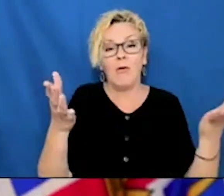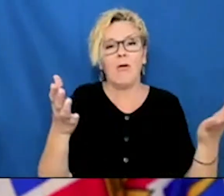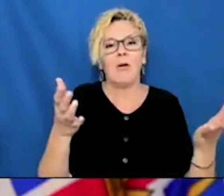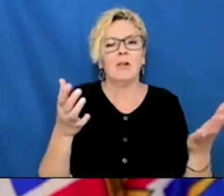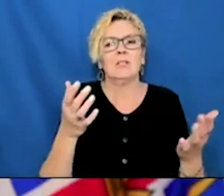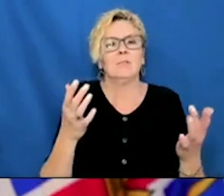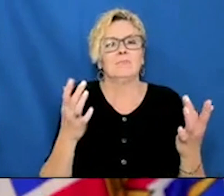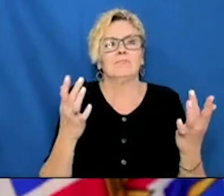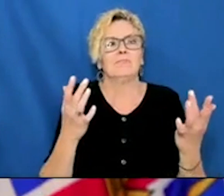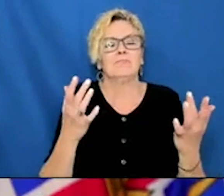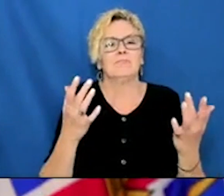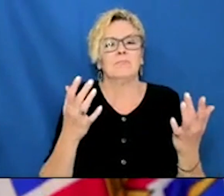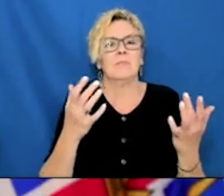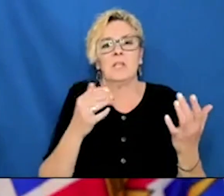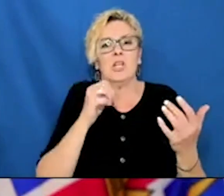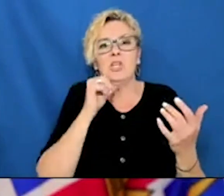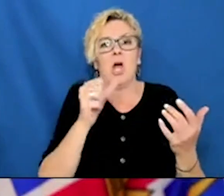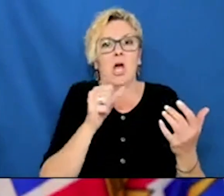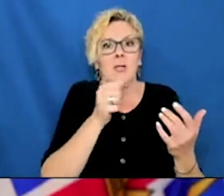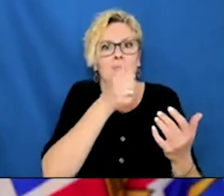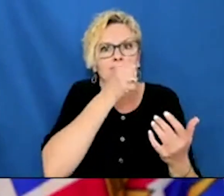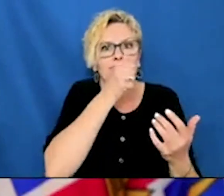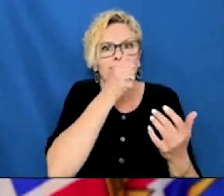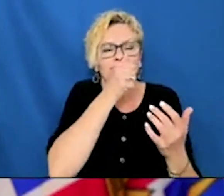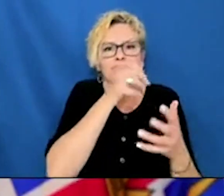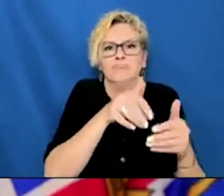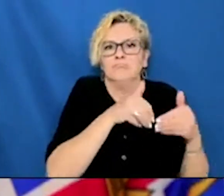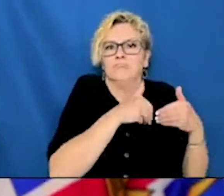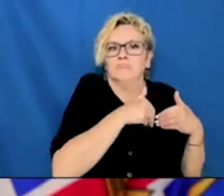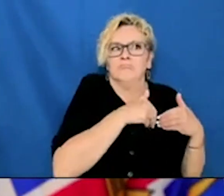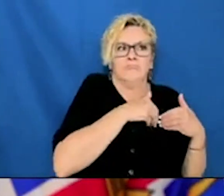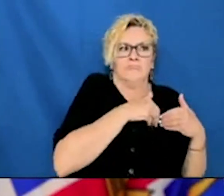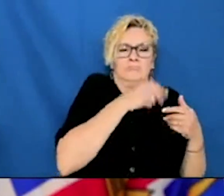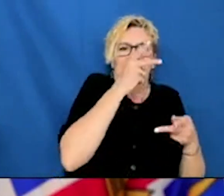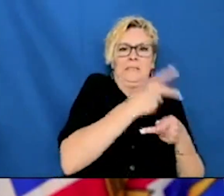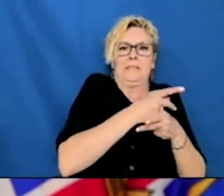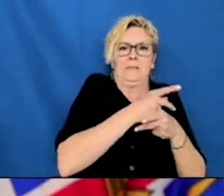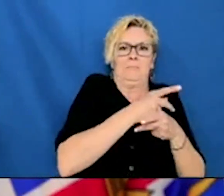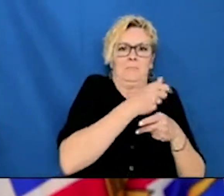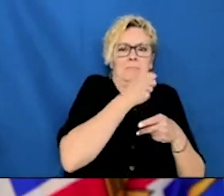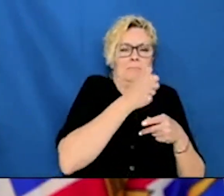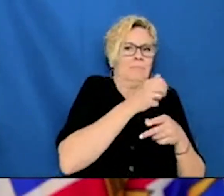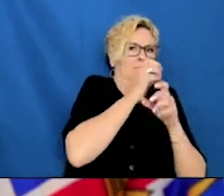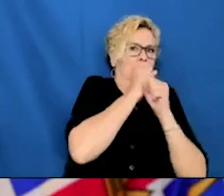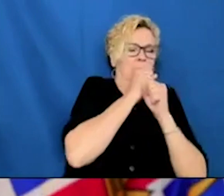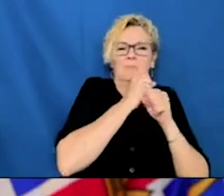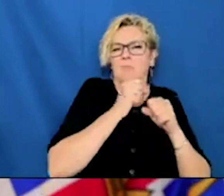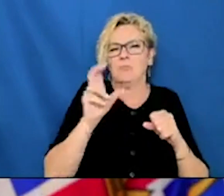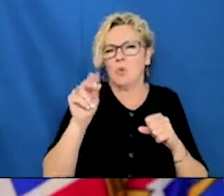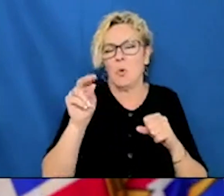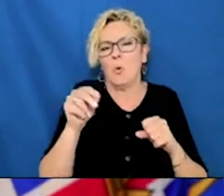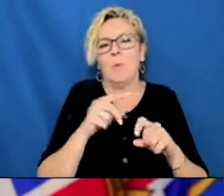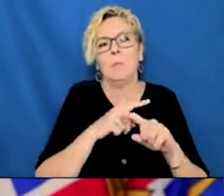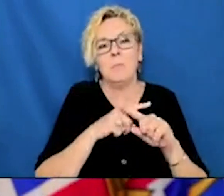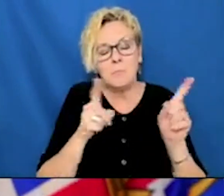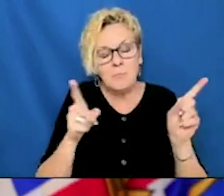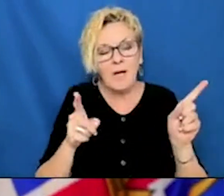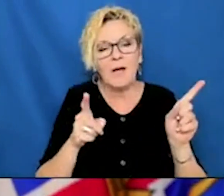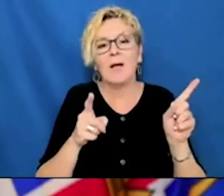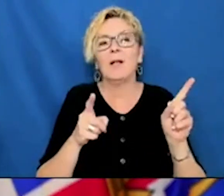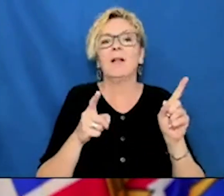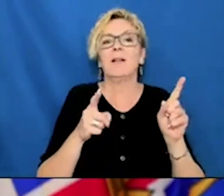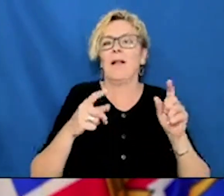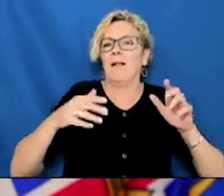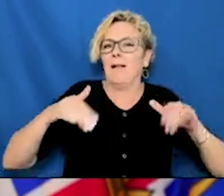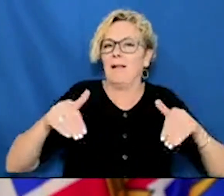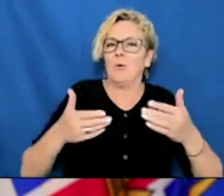new, and what I've said today we are going to post publicly, is replacing the LHA